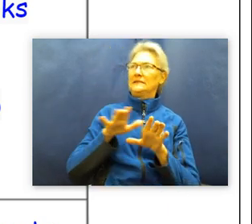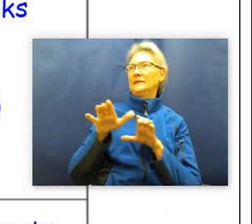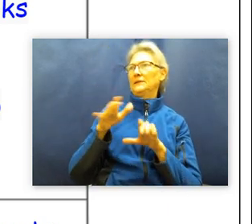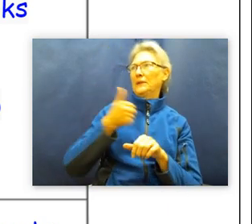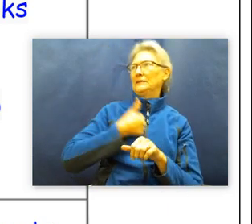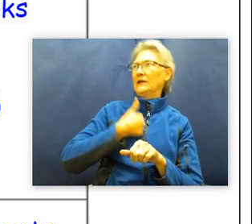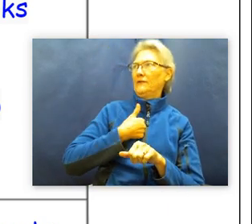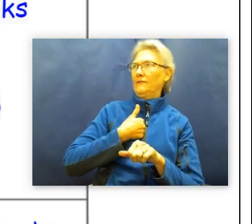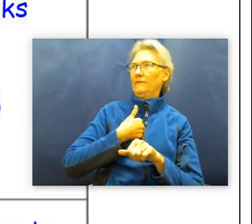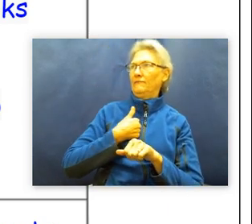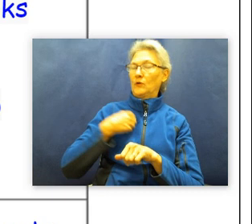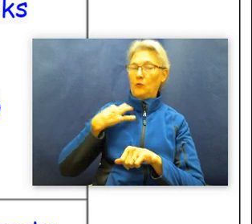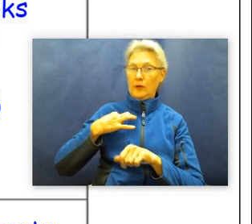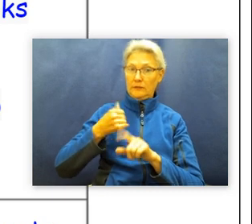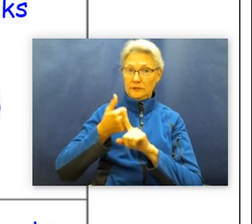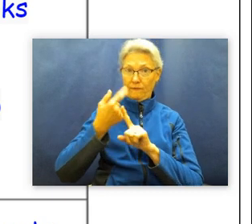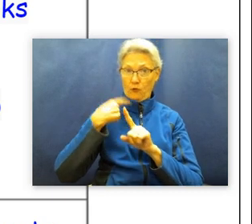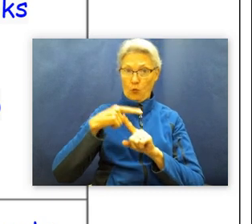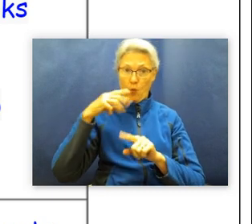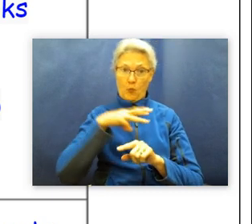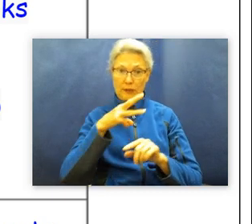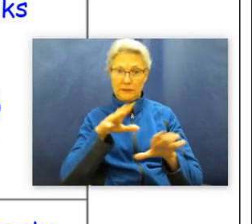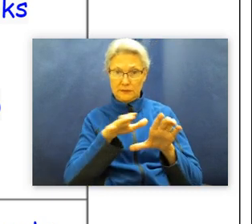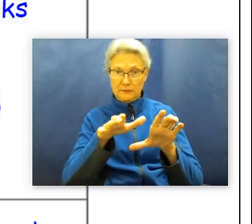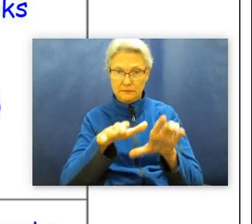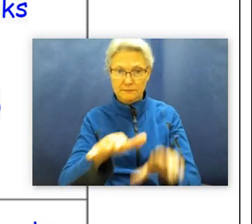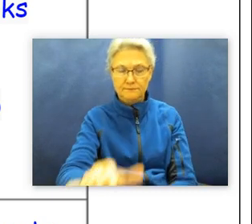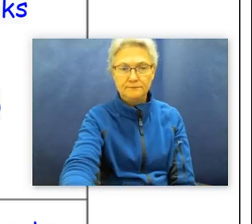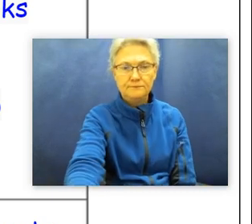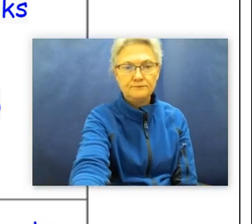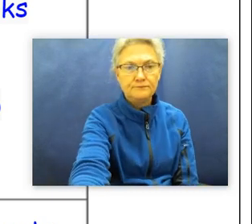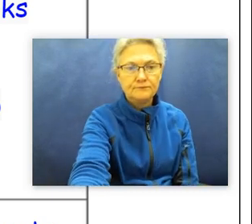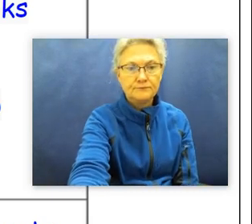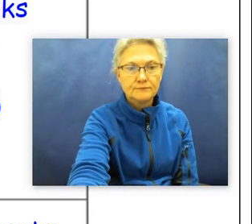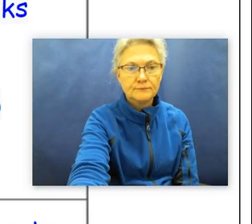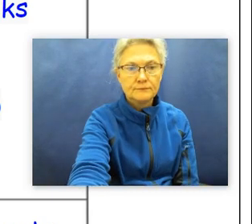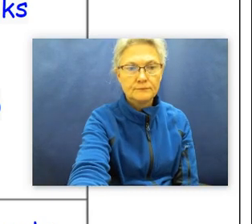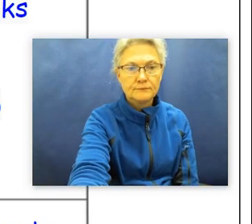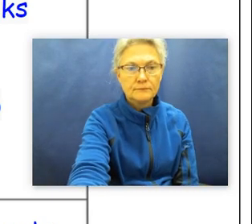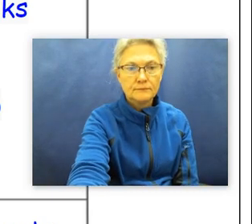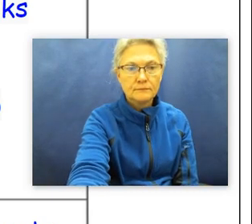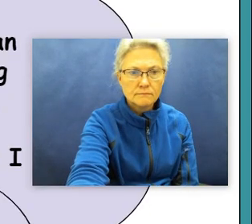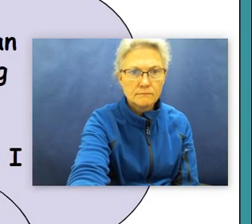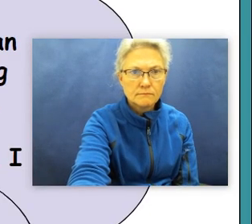for him.